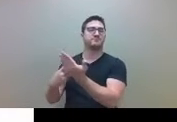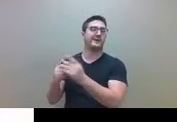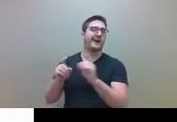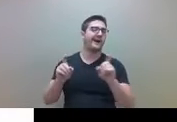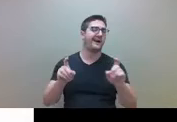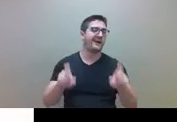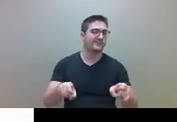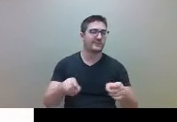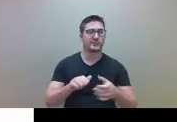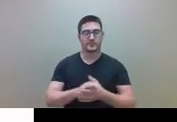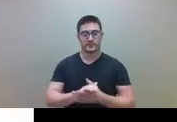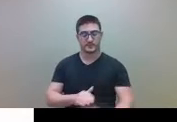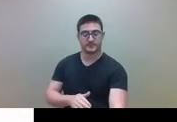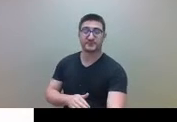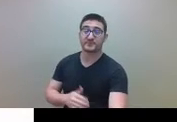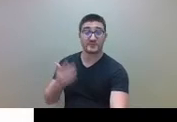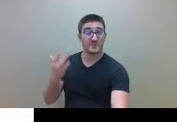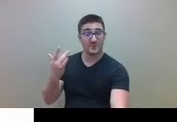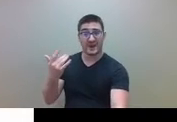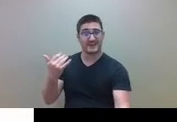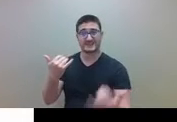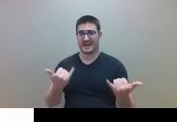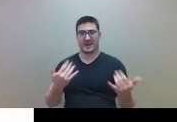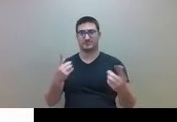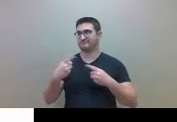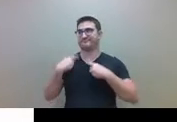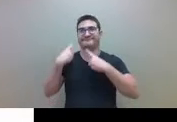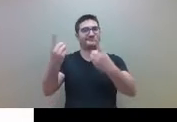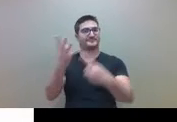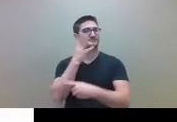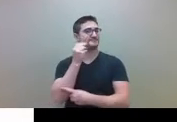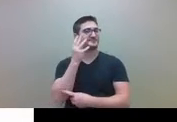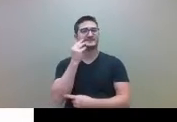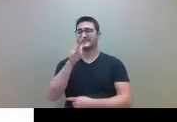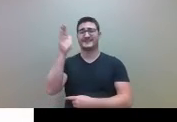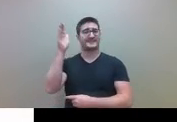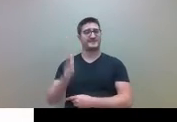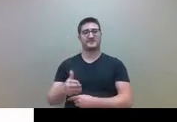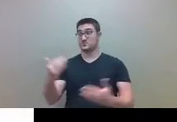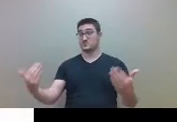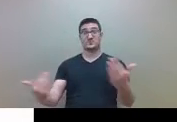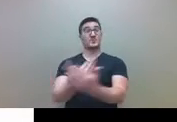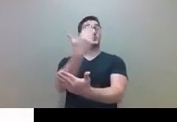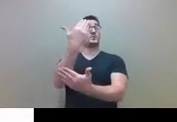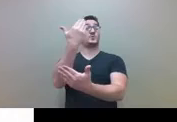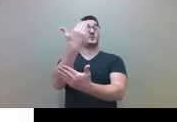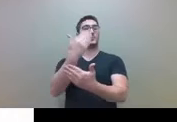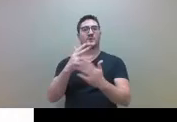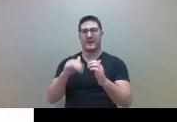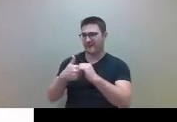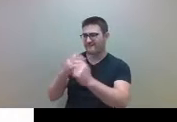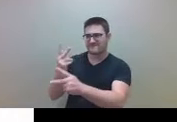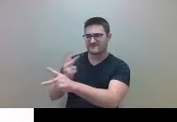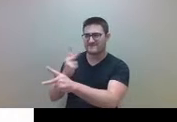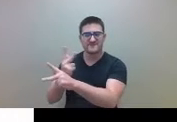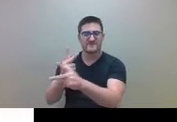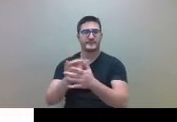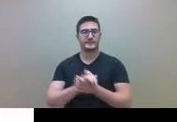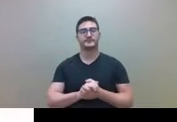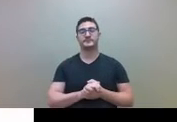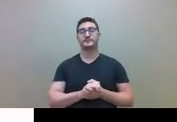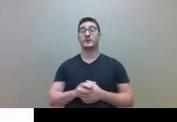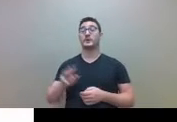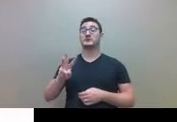of this new unprecedented pandemic. So WHO, first of all,